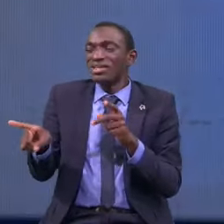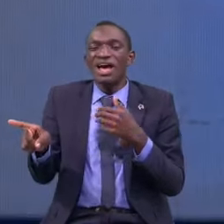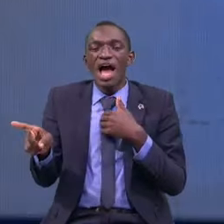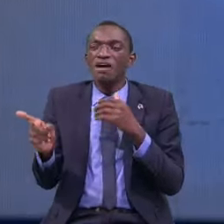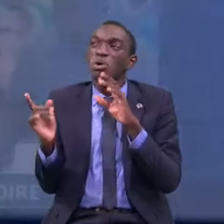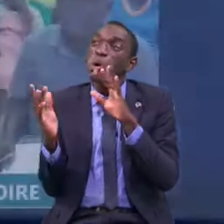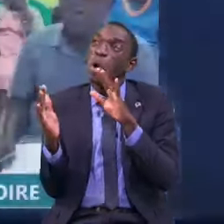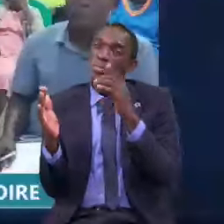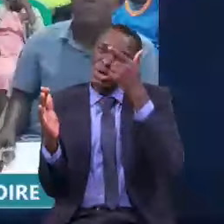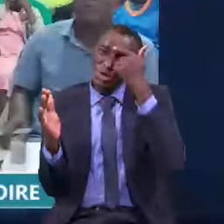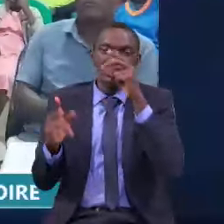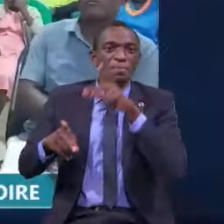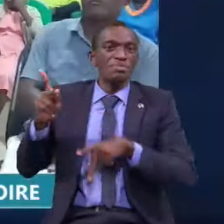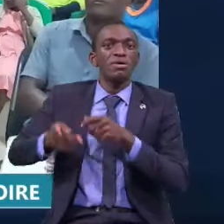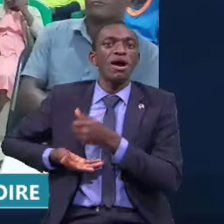all.